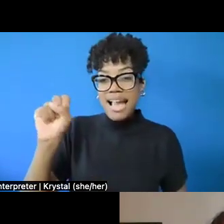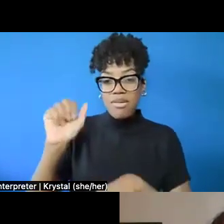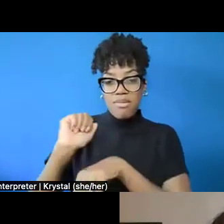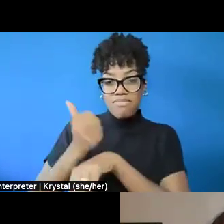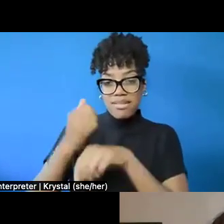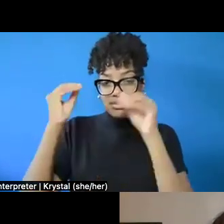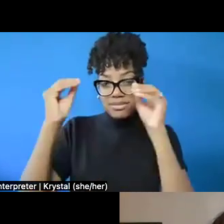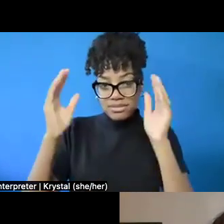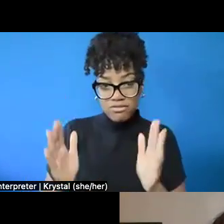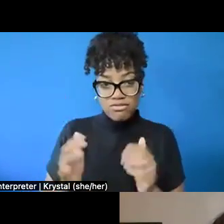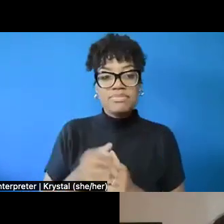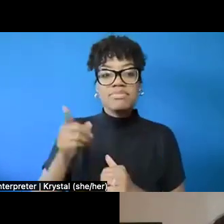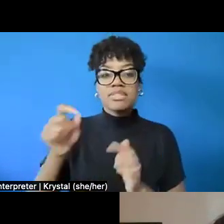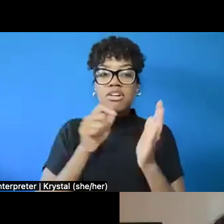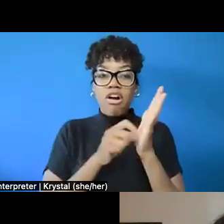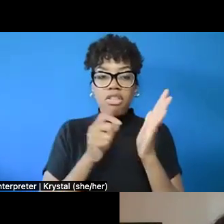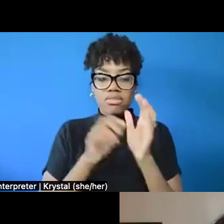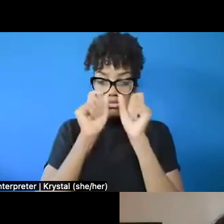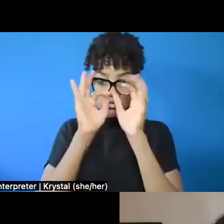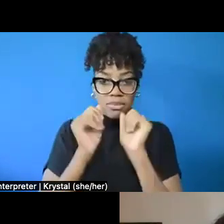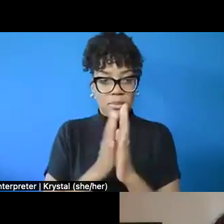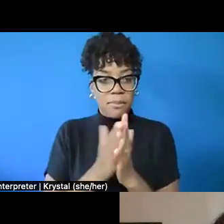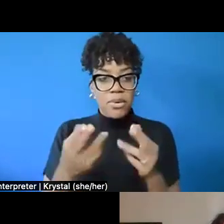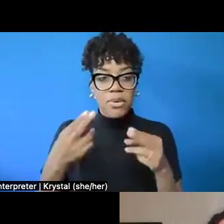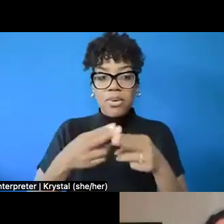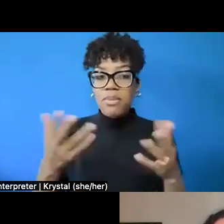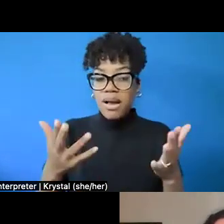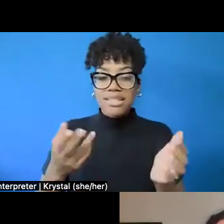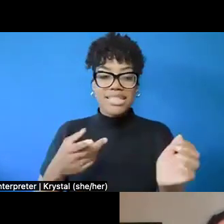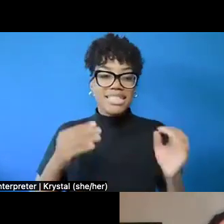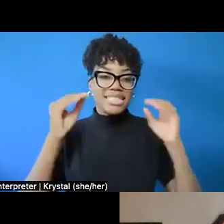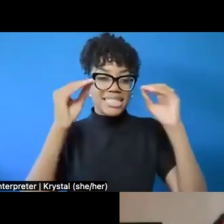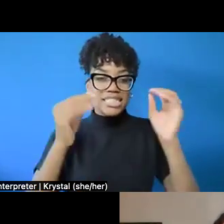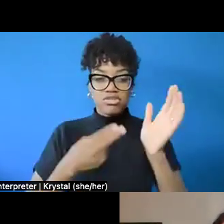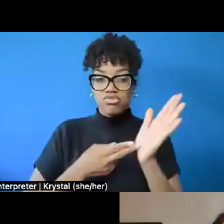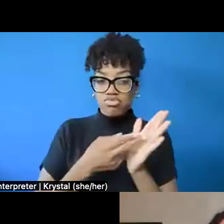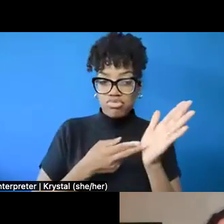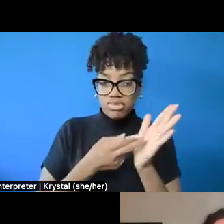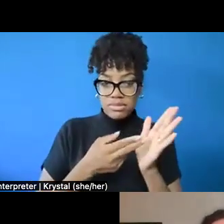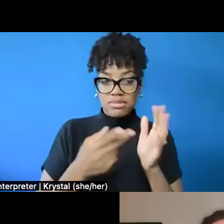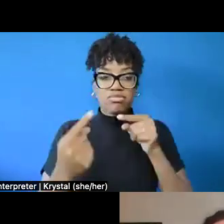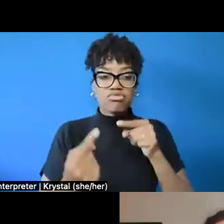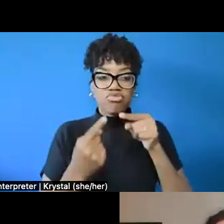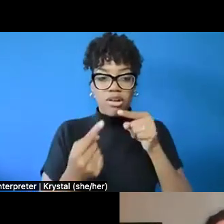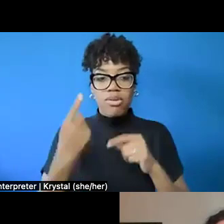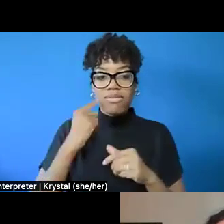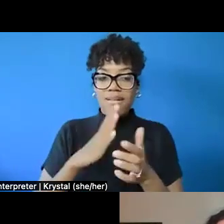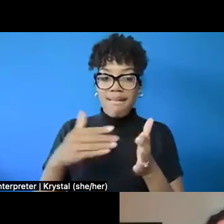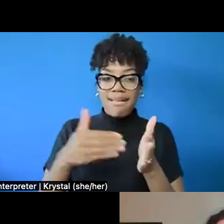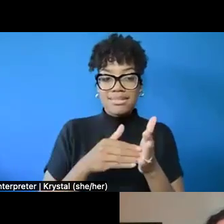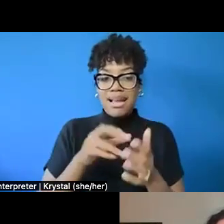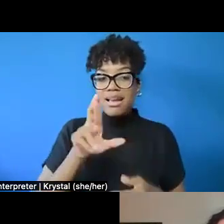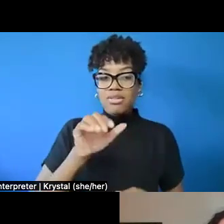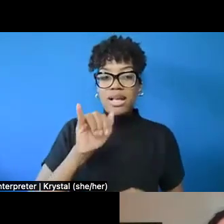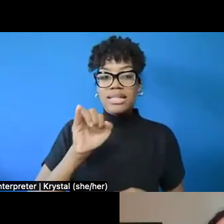Anti-Racist Education. Jesse is a founding member of Black Lives Matter at School and the director of the Zinn Education Project's Teaching